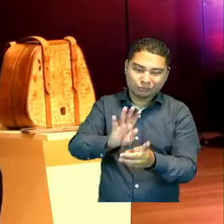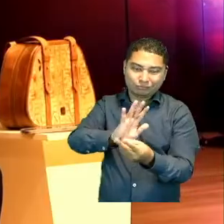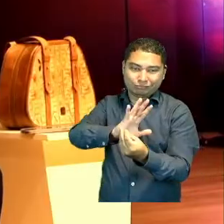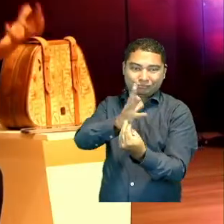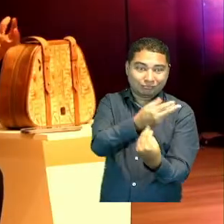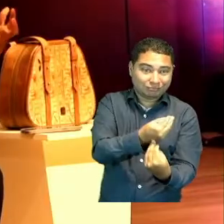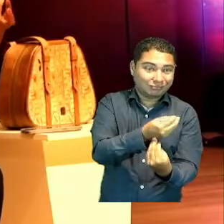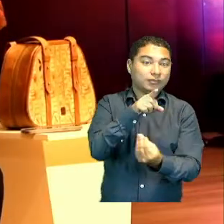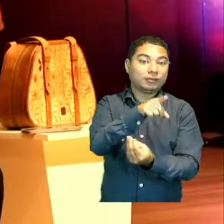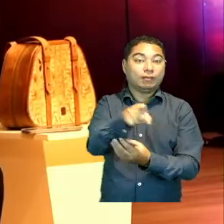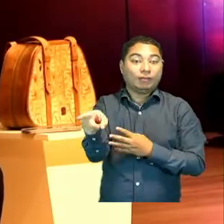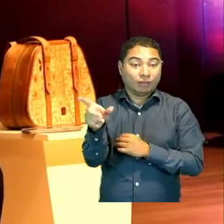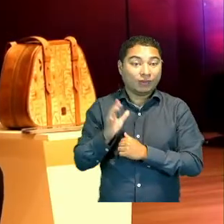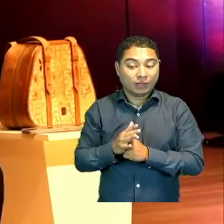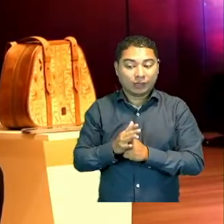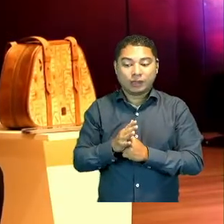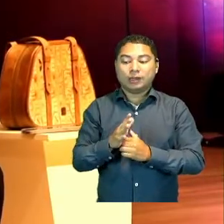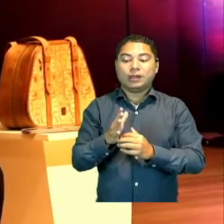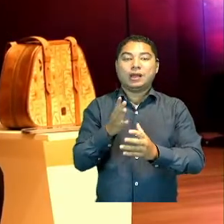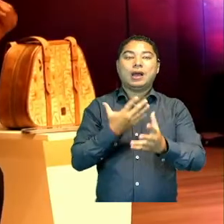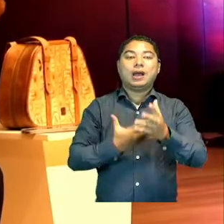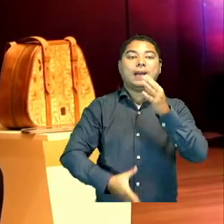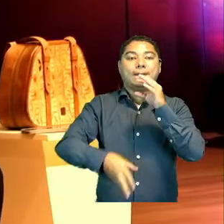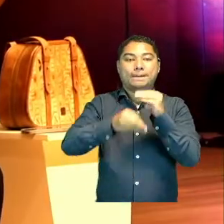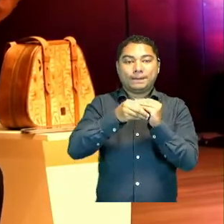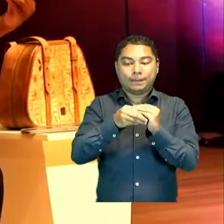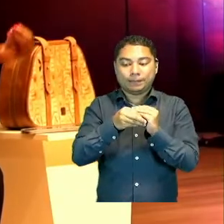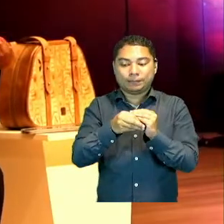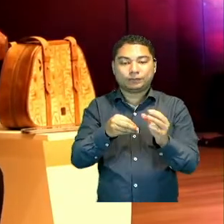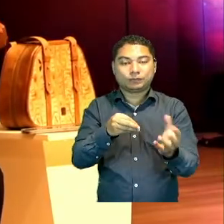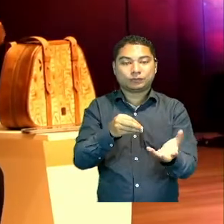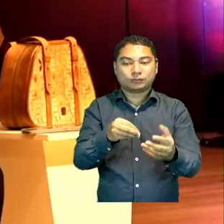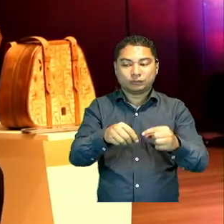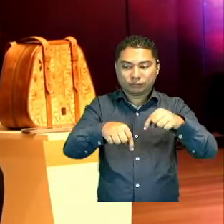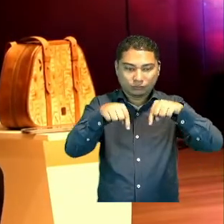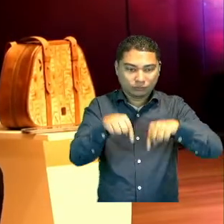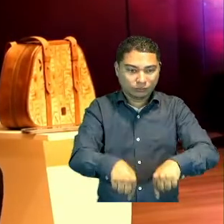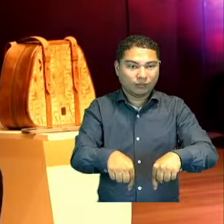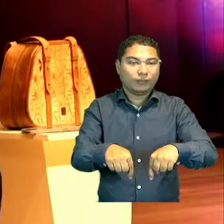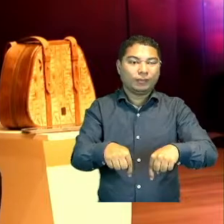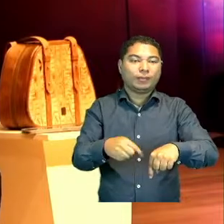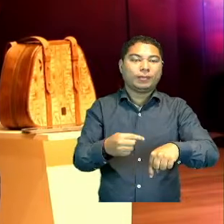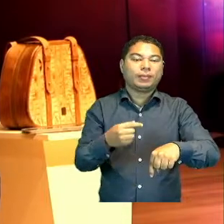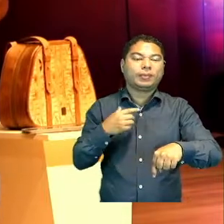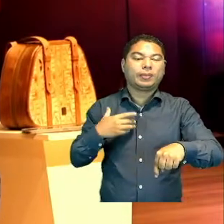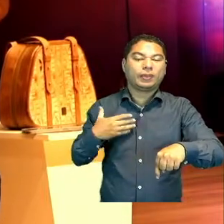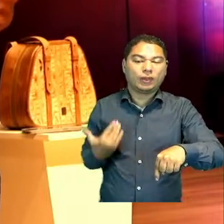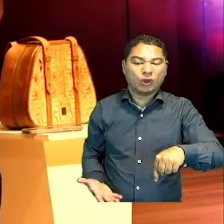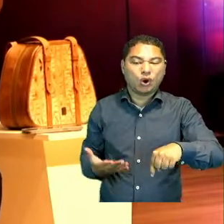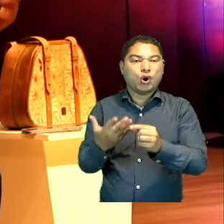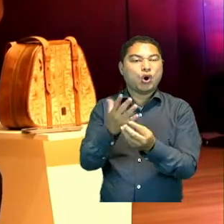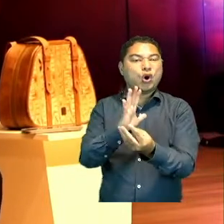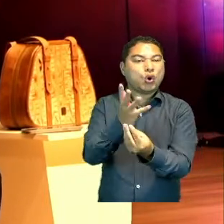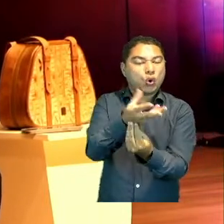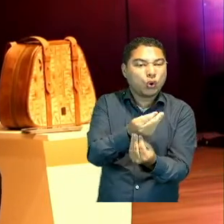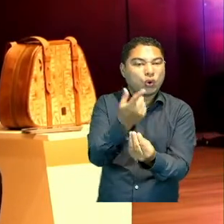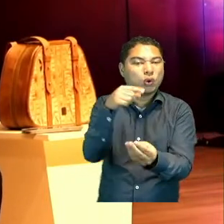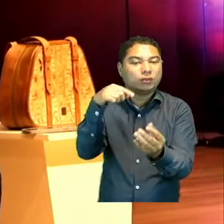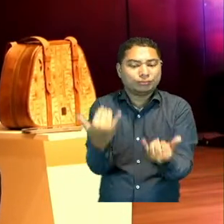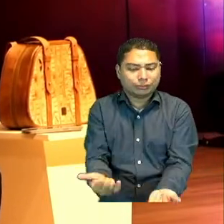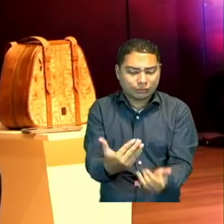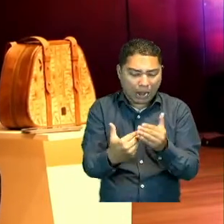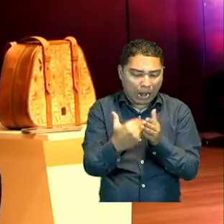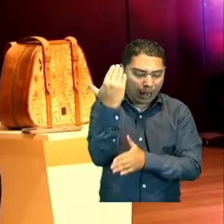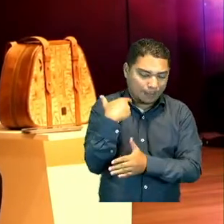do we need to put together? Artistic languages that might be the best ones that you see in present times that